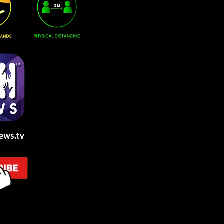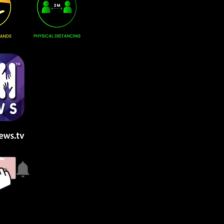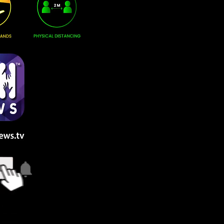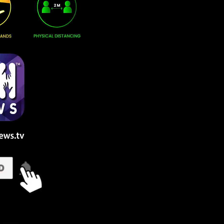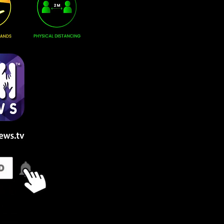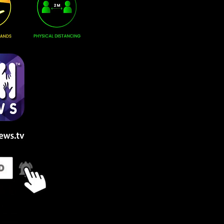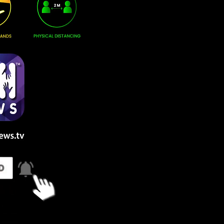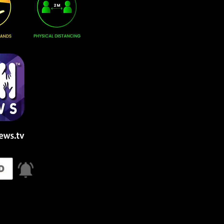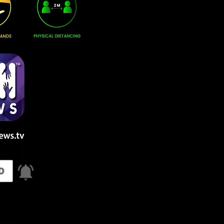Thank you.